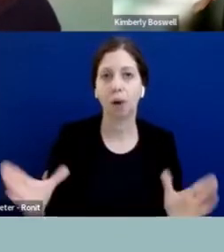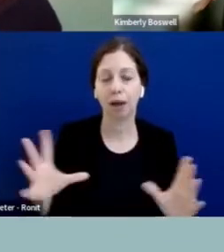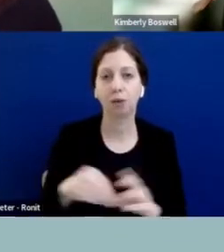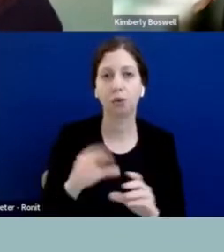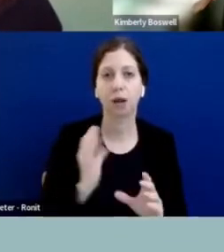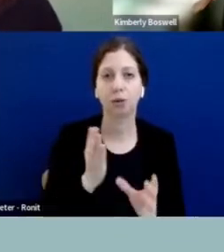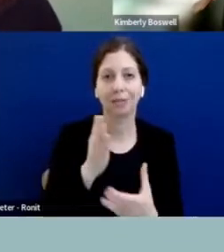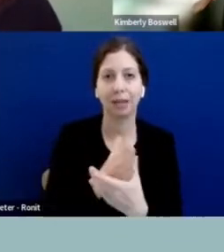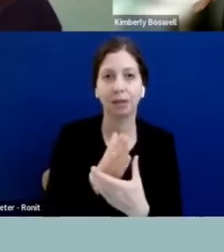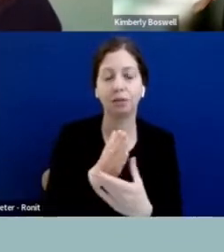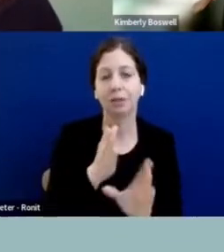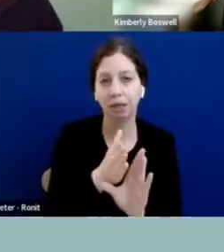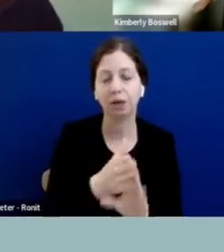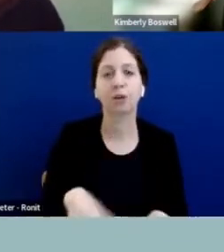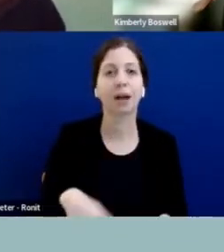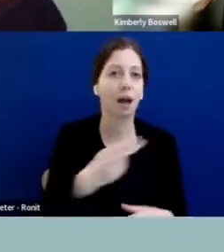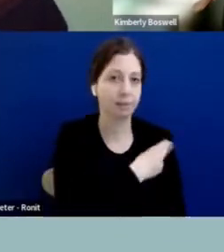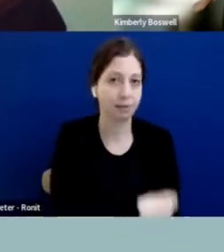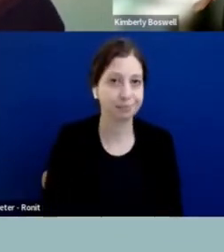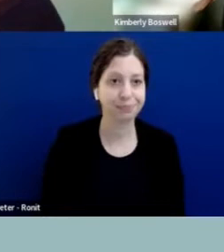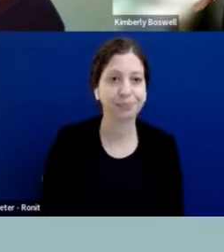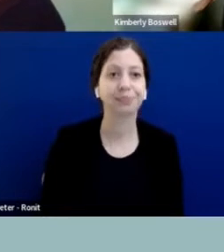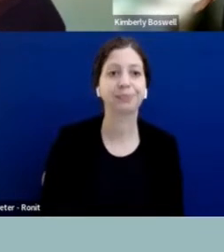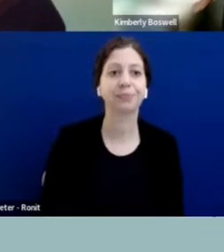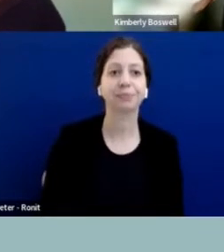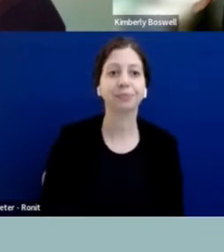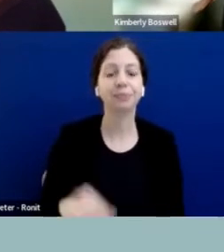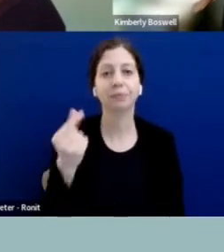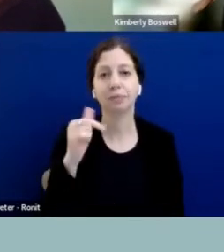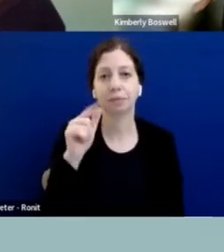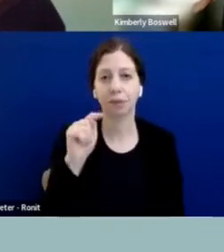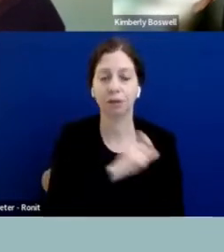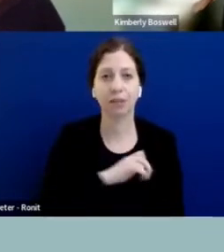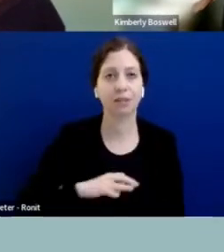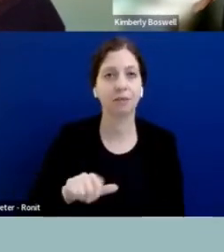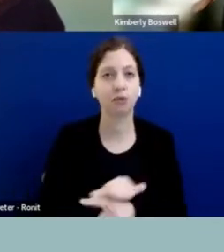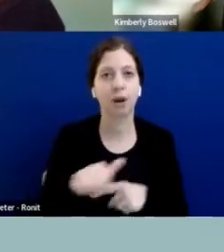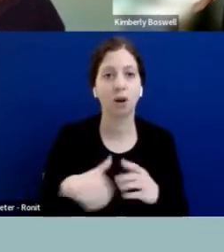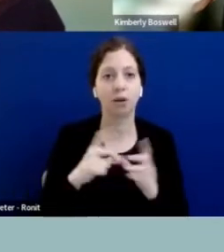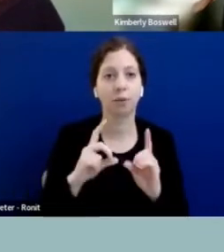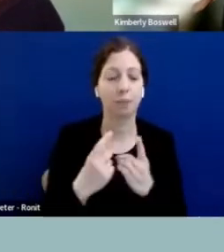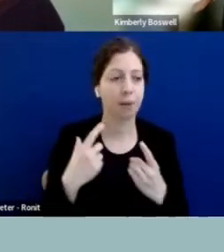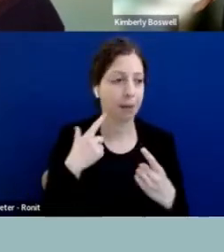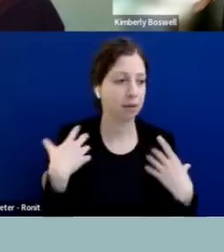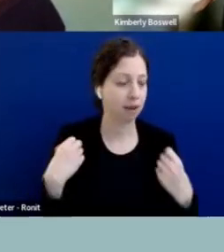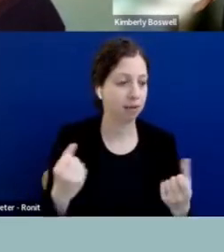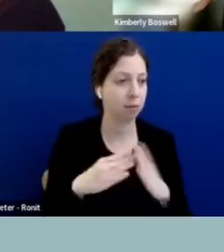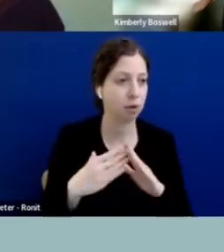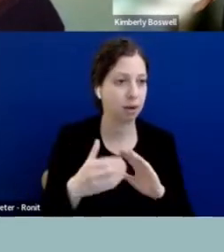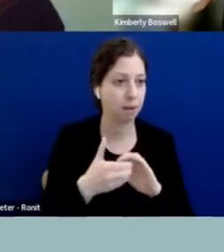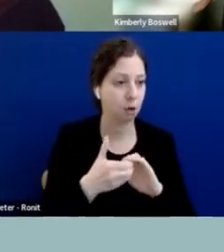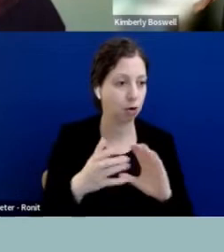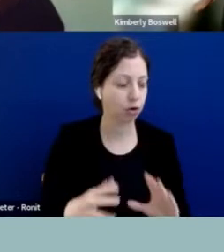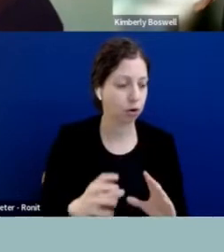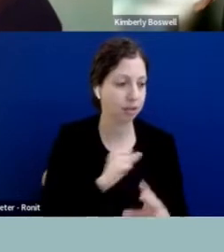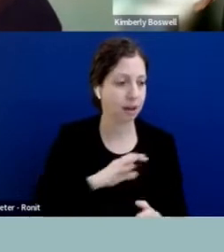psychiatric hospital. Grant staff trained all Department of Mental Health community partner staff, the pilot